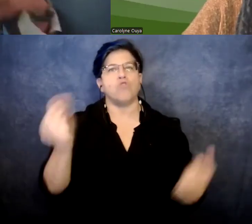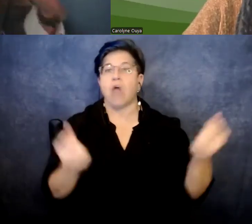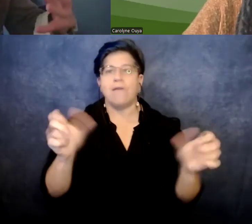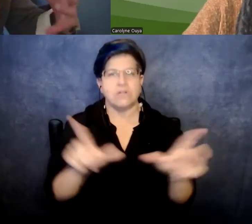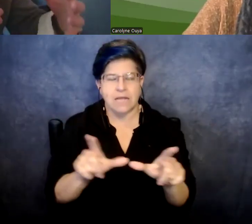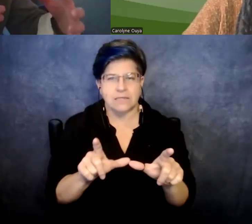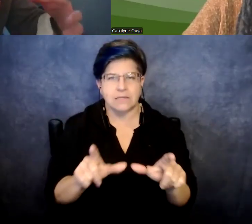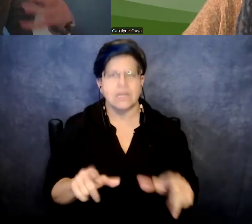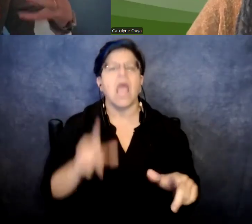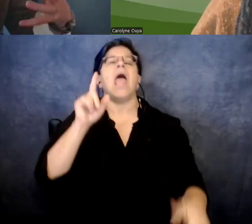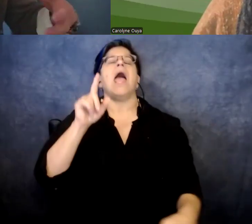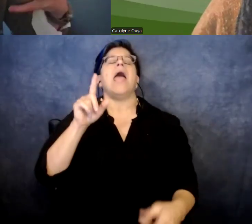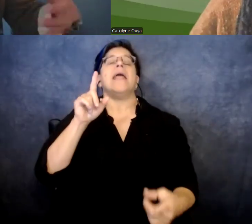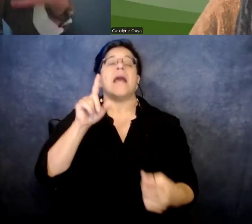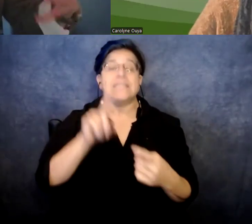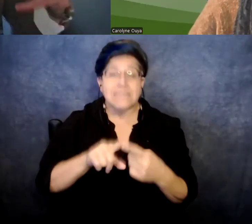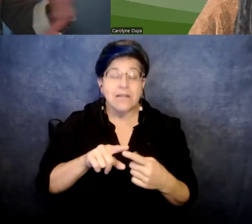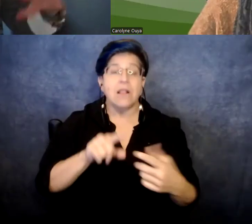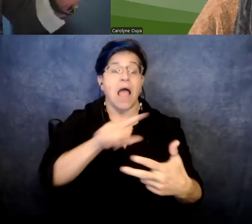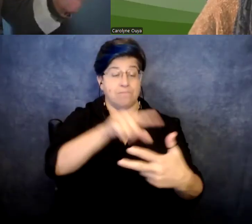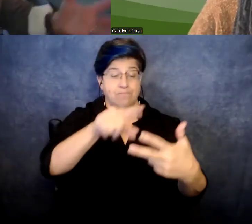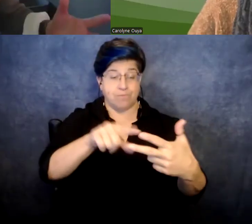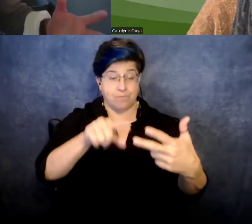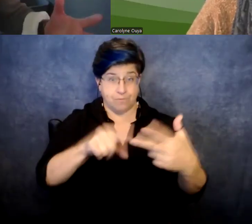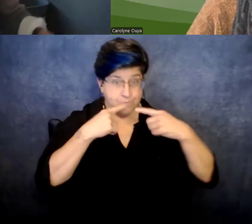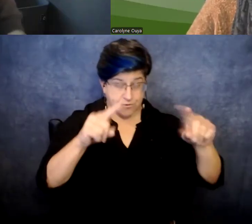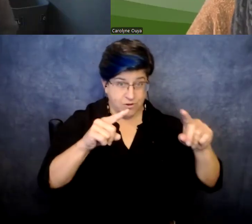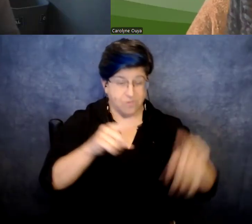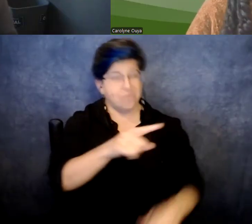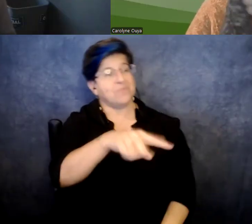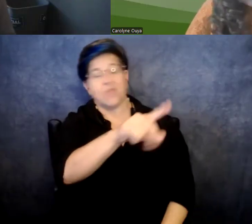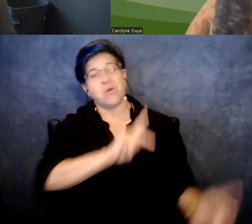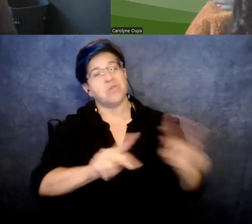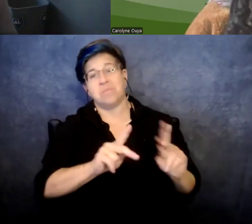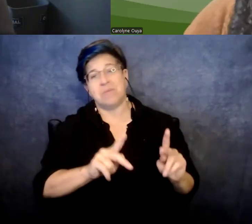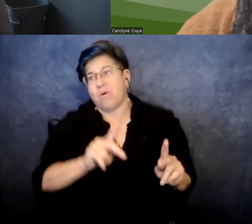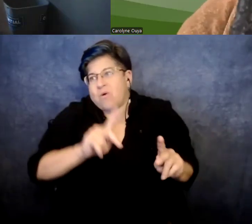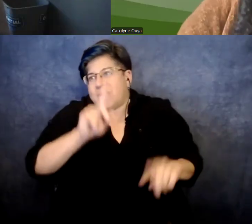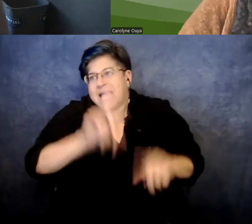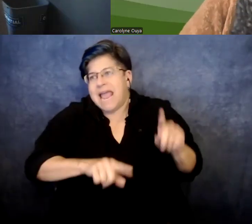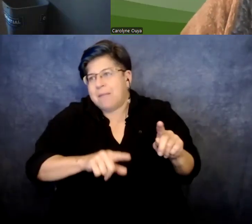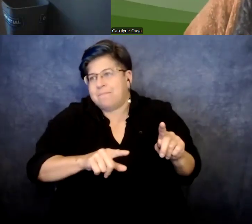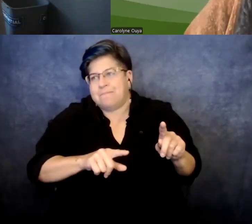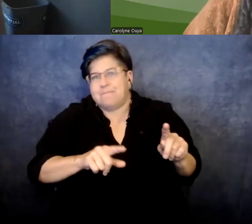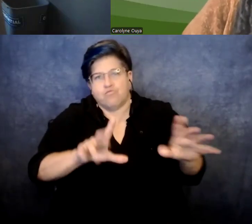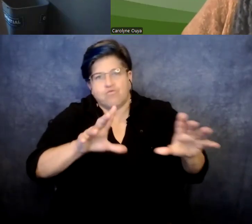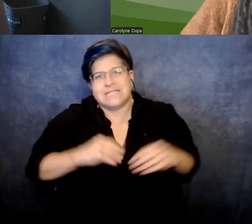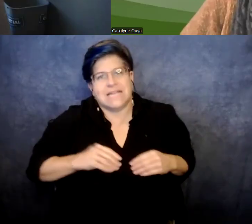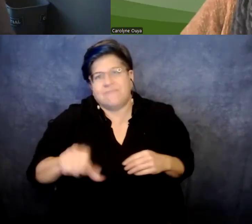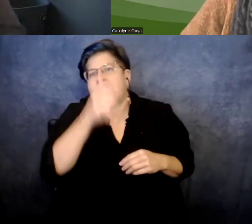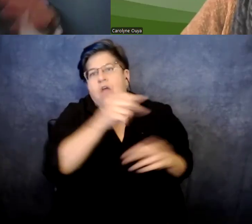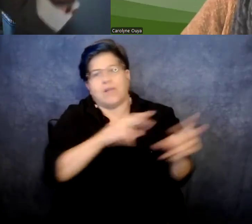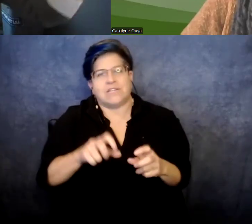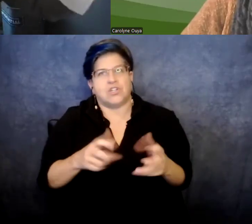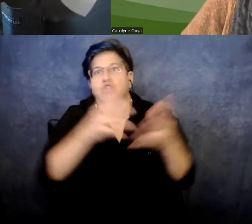they're not very necessarily very open to all the other issues because it's just too much of an obstacle, right?